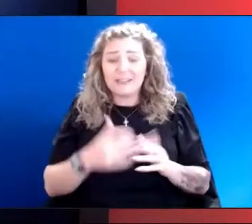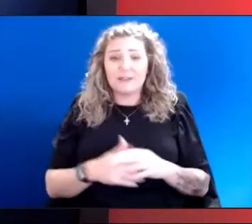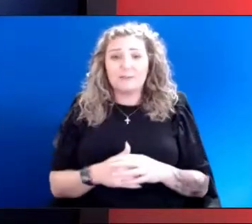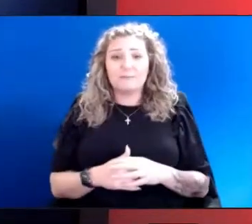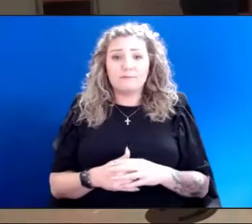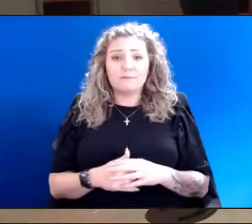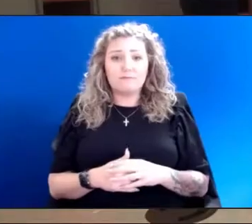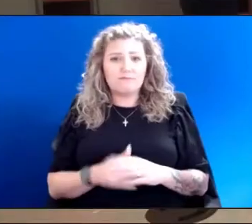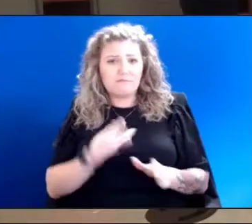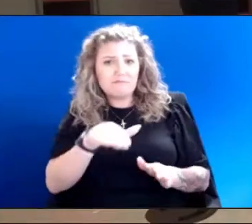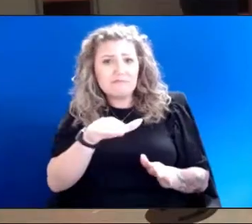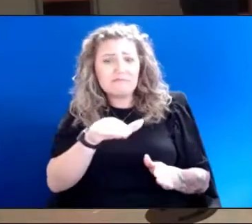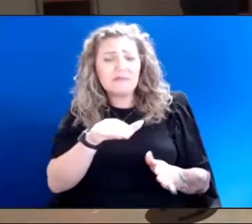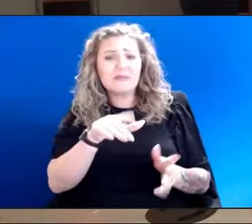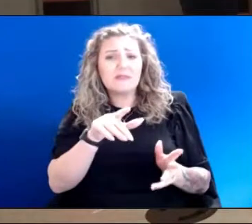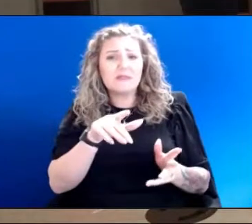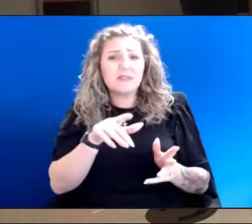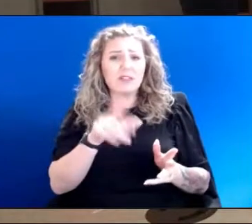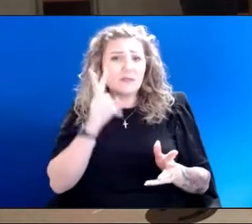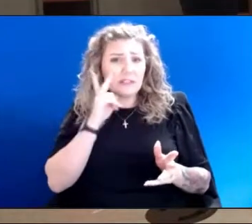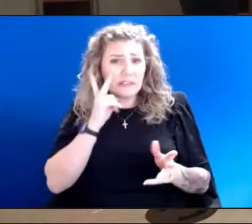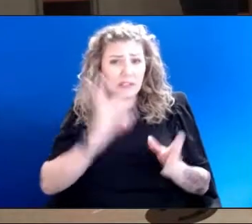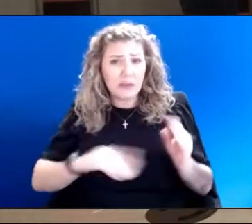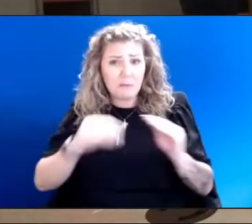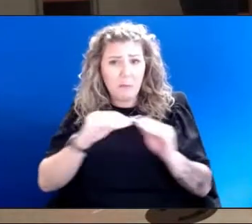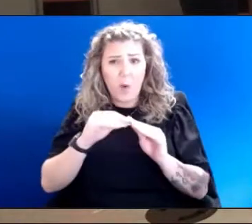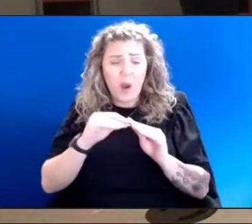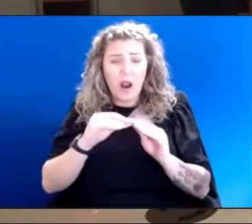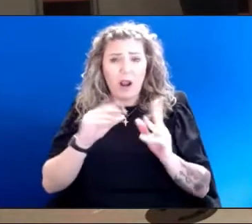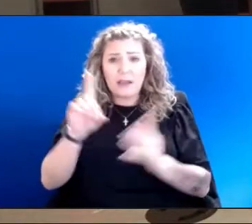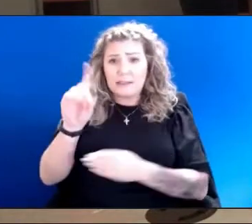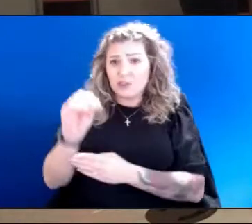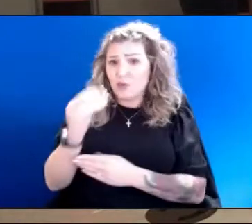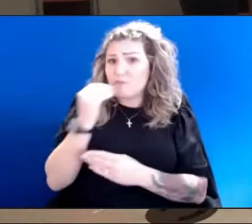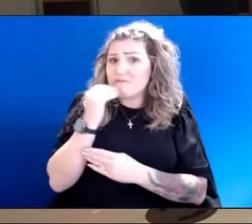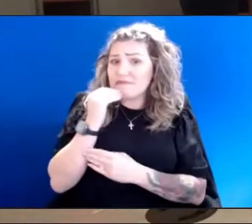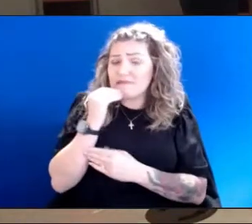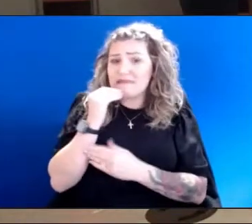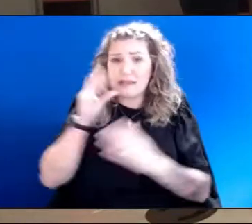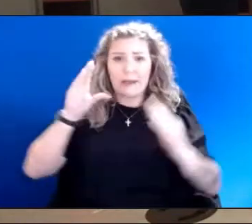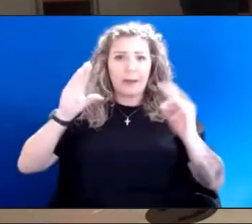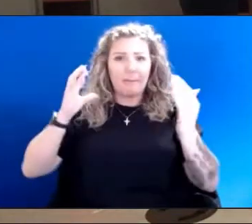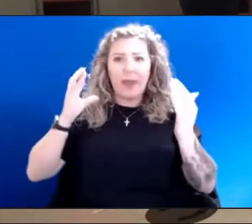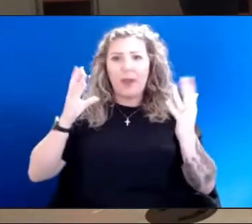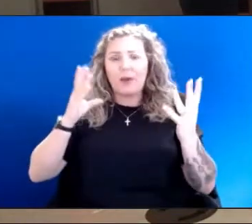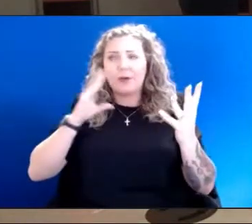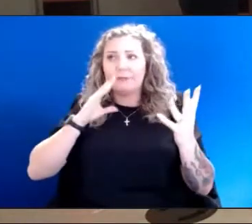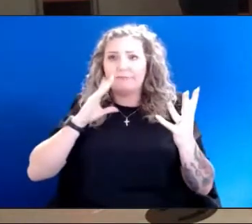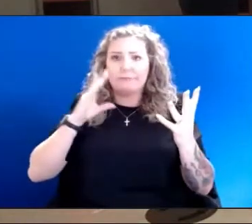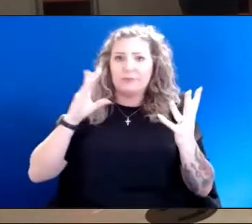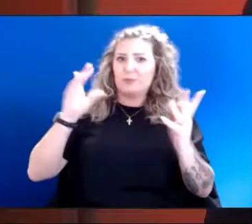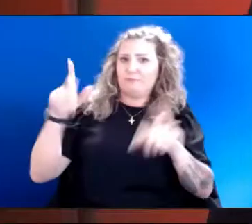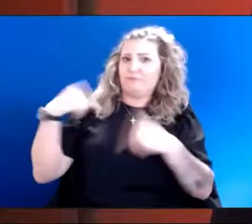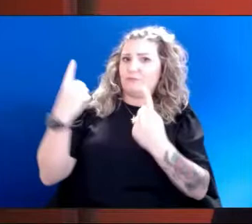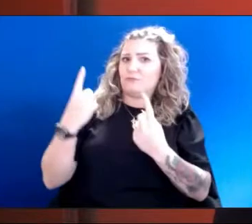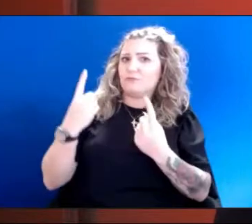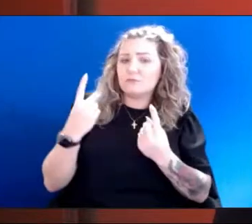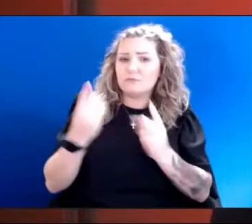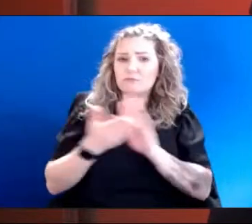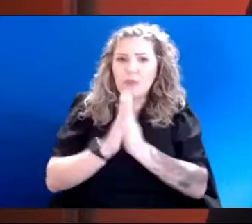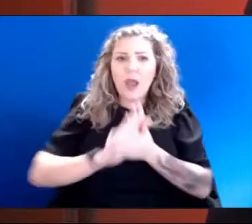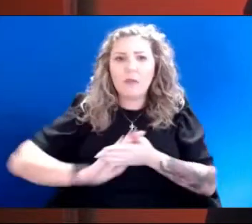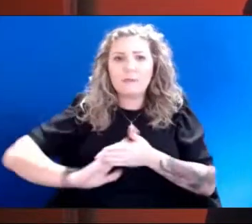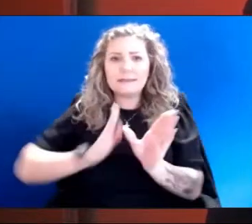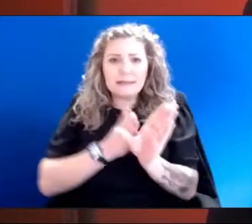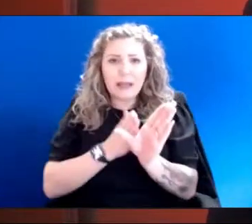Noelenik, have you seen more disordered eating over the past few years compared to when you first became a psychologist? well, it's not so much that I've seen